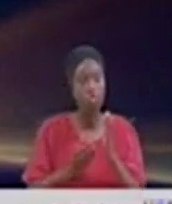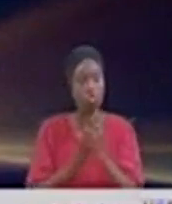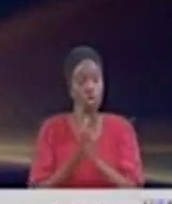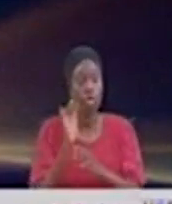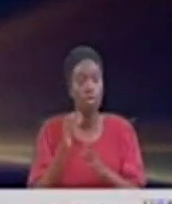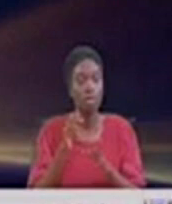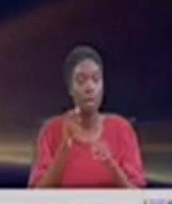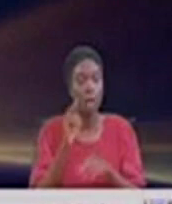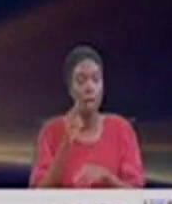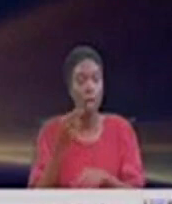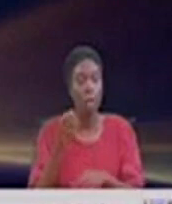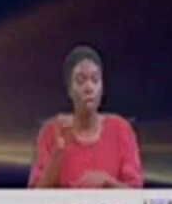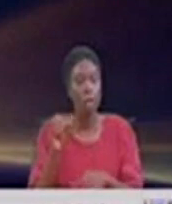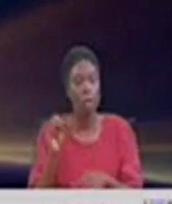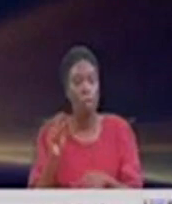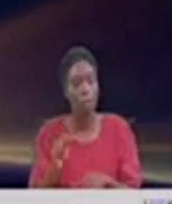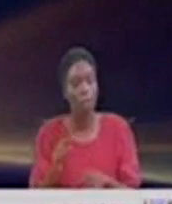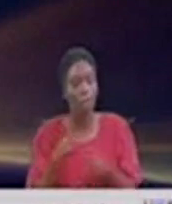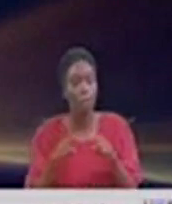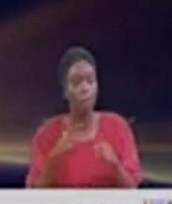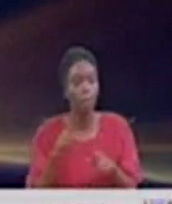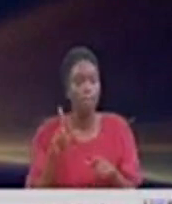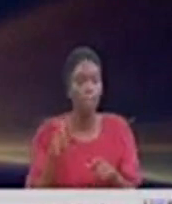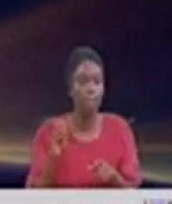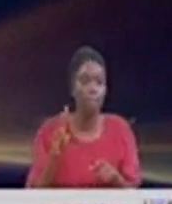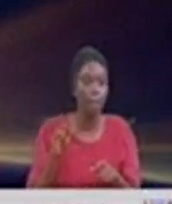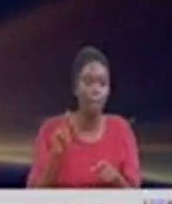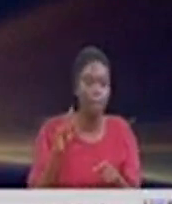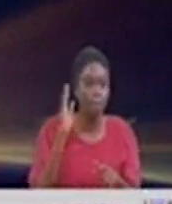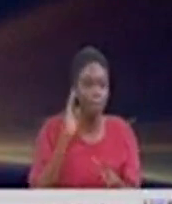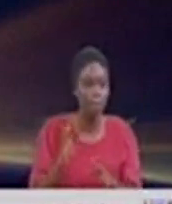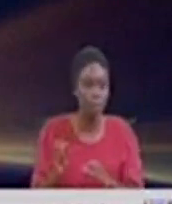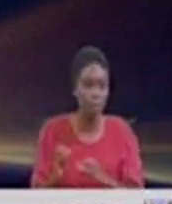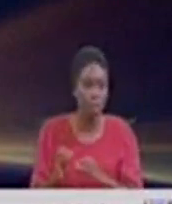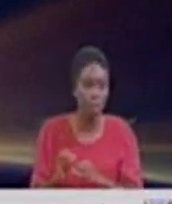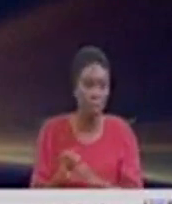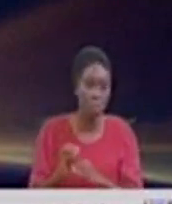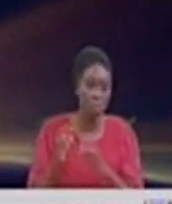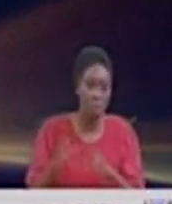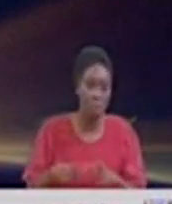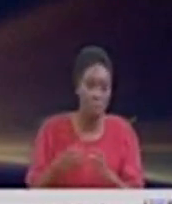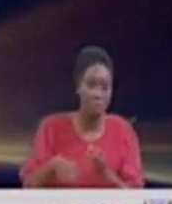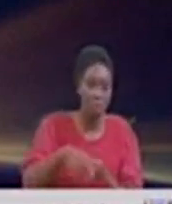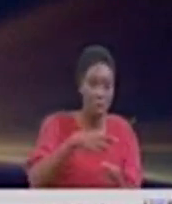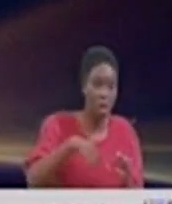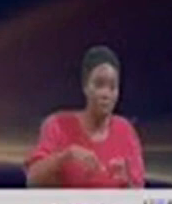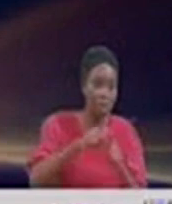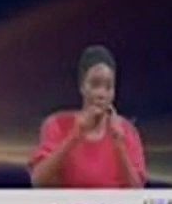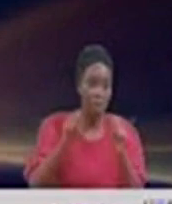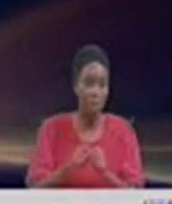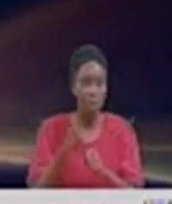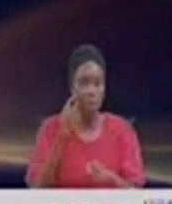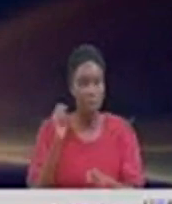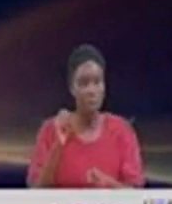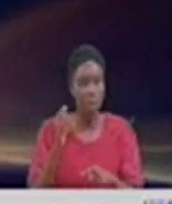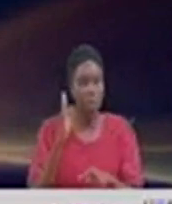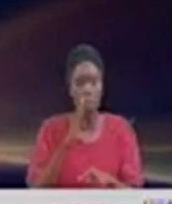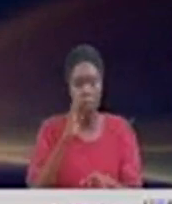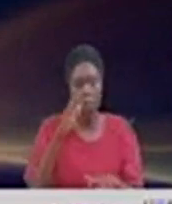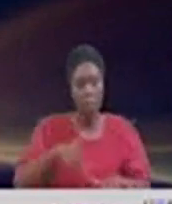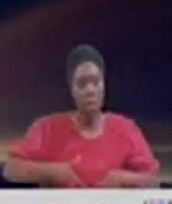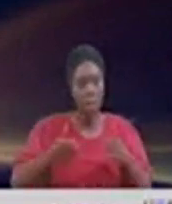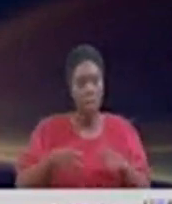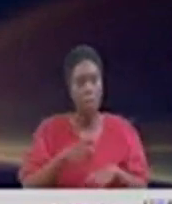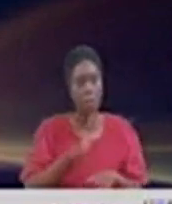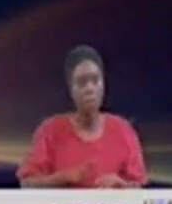their hosts. But the Levites shall pitch round about the tabernacle of testimony, that there be no wrath upon the congregation of